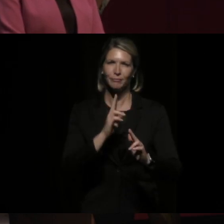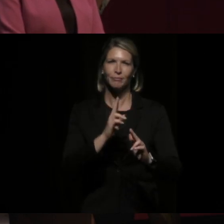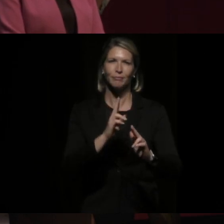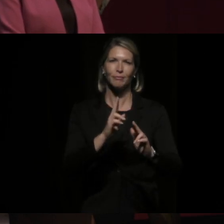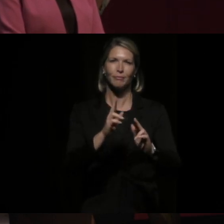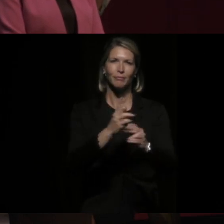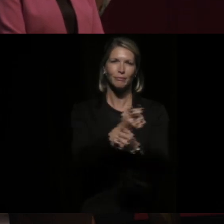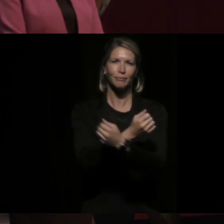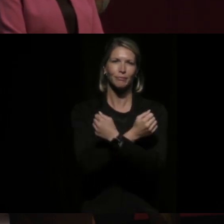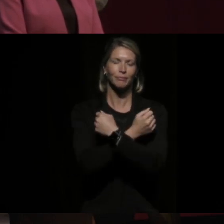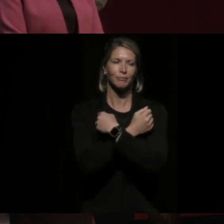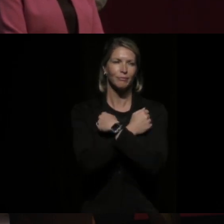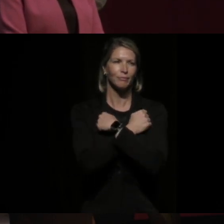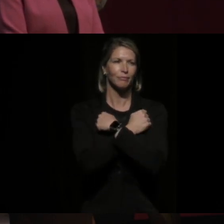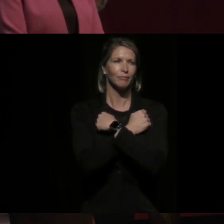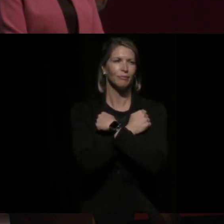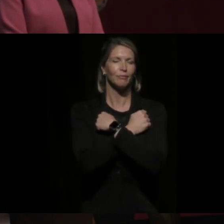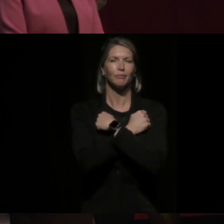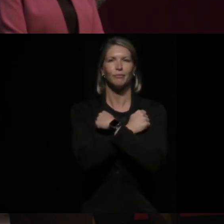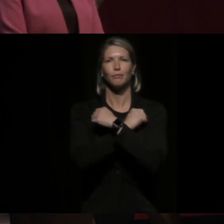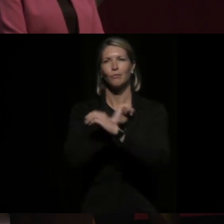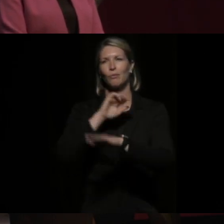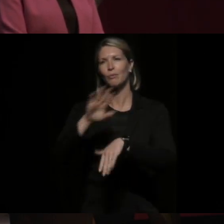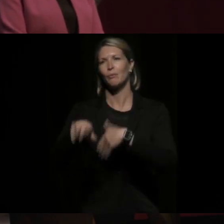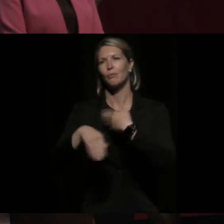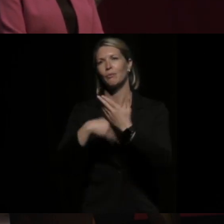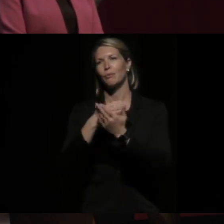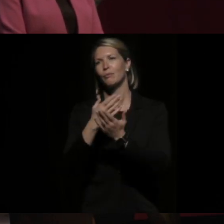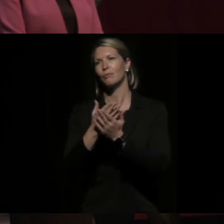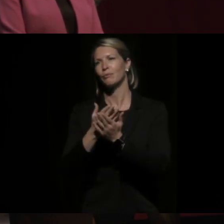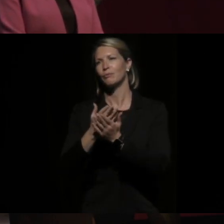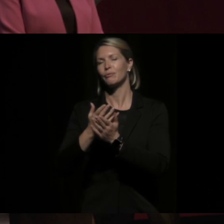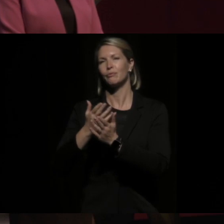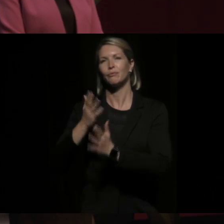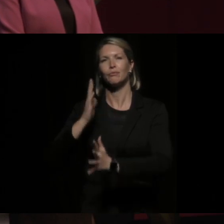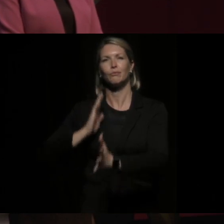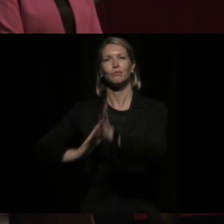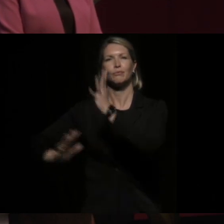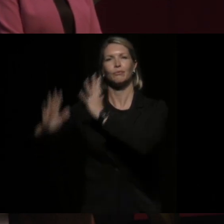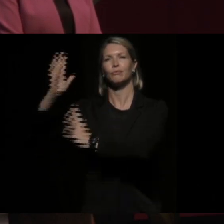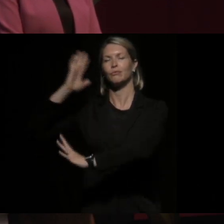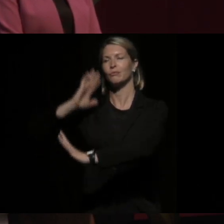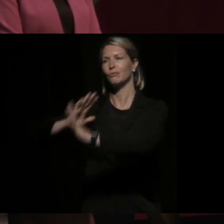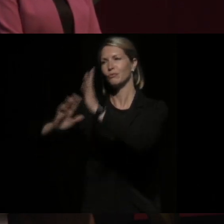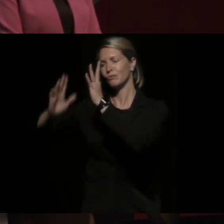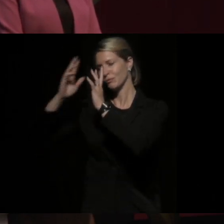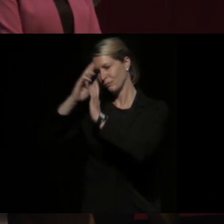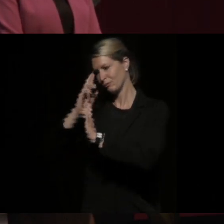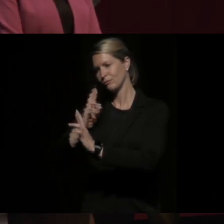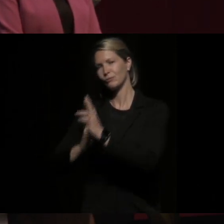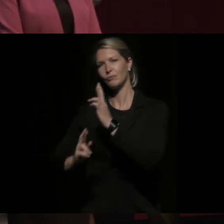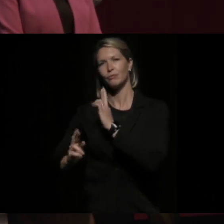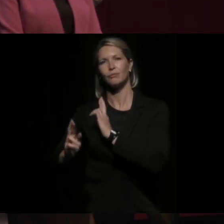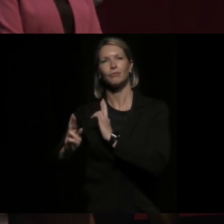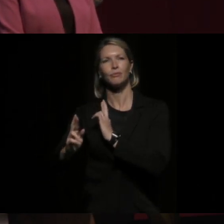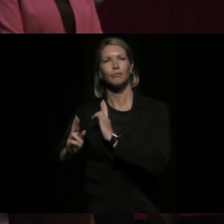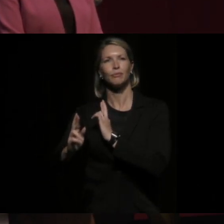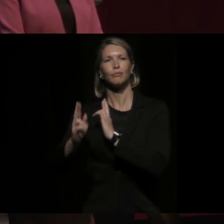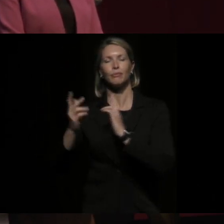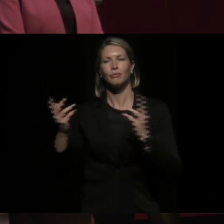patriot love in all of us command,